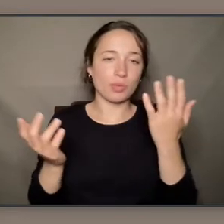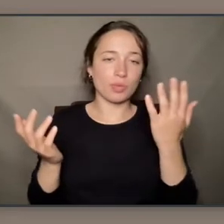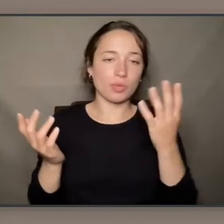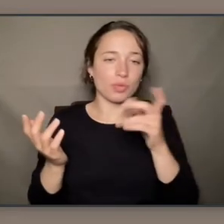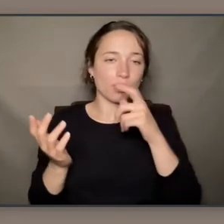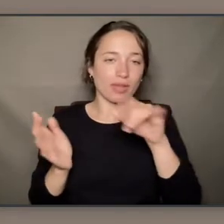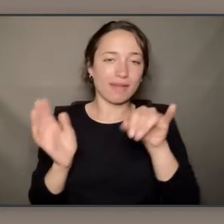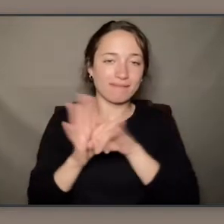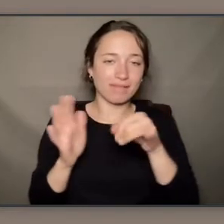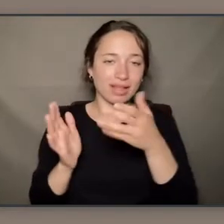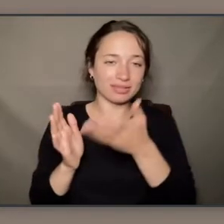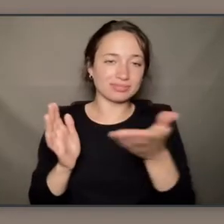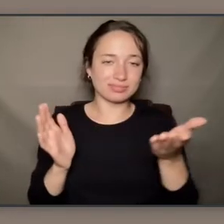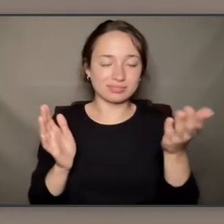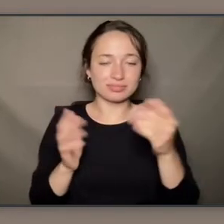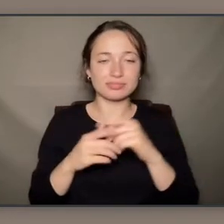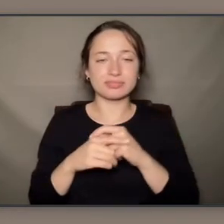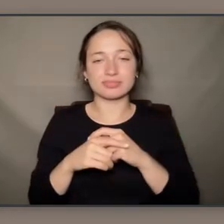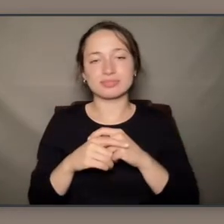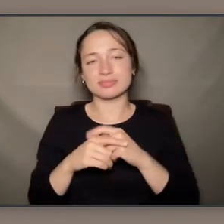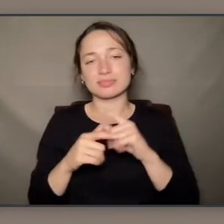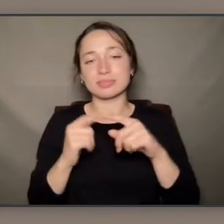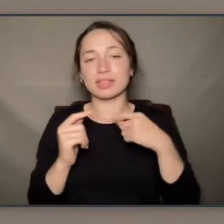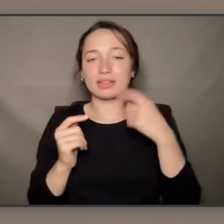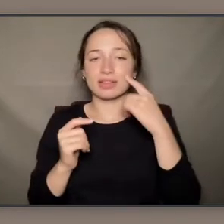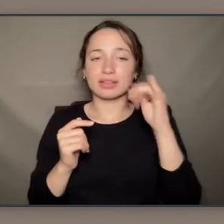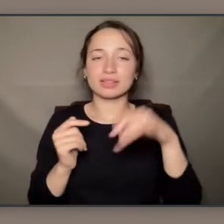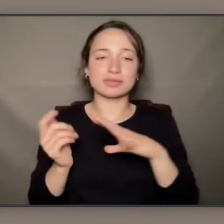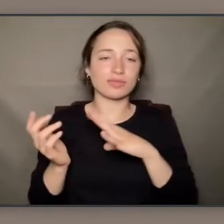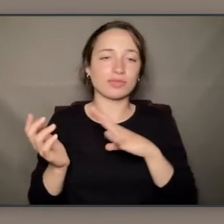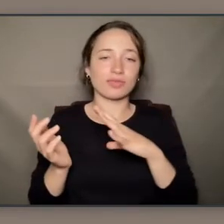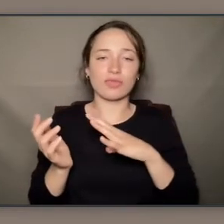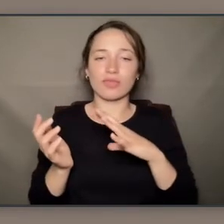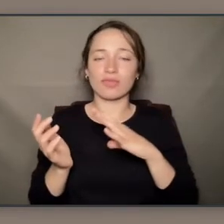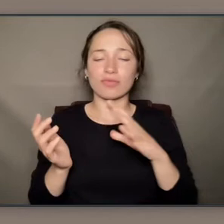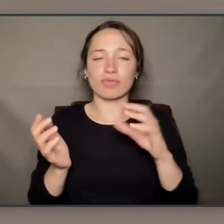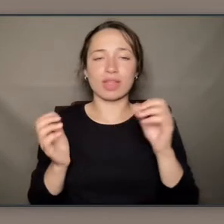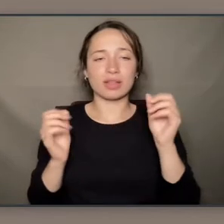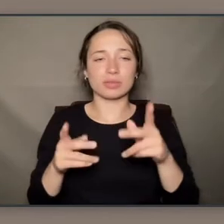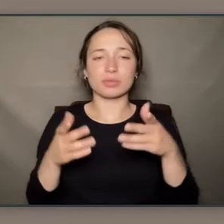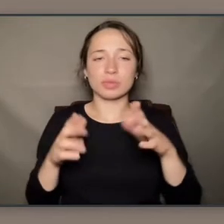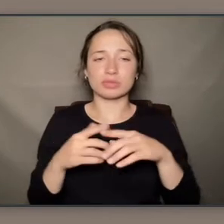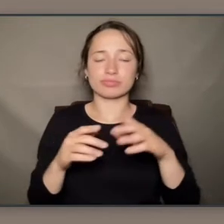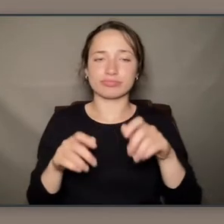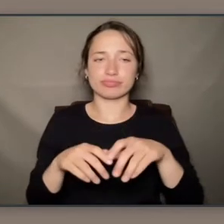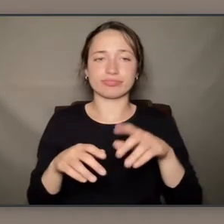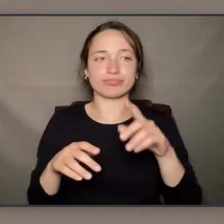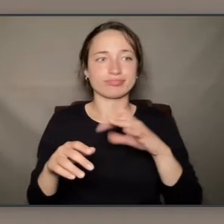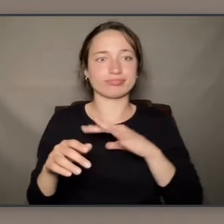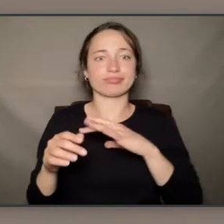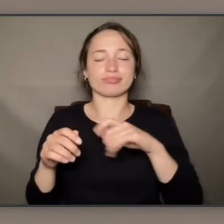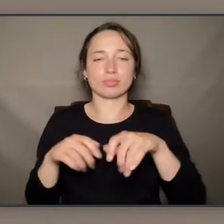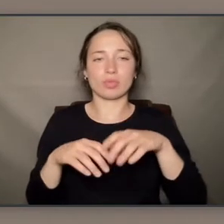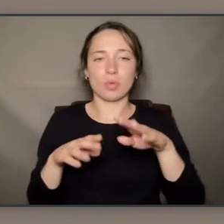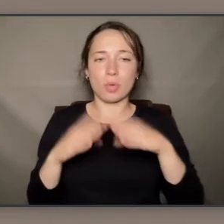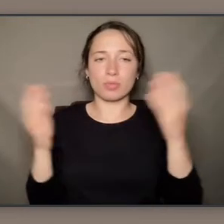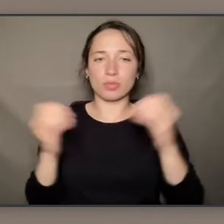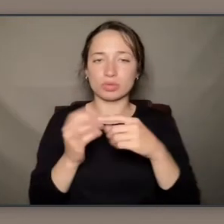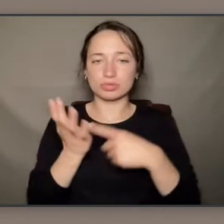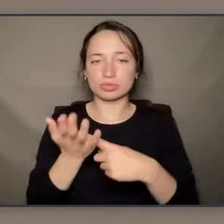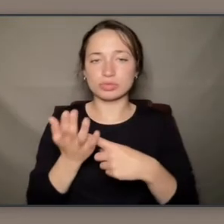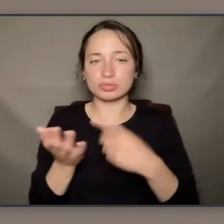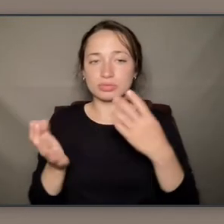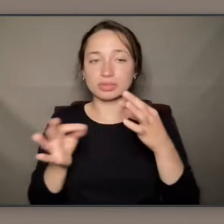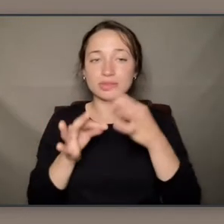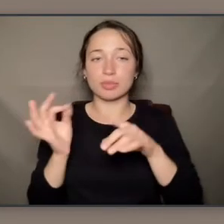group identifies themselves, I think that that's a fine way to open more discussion. Of